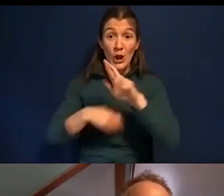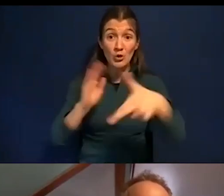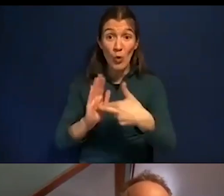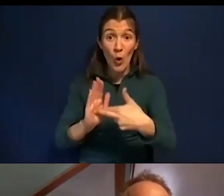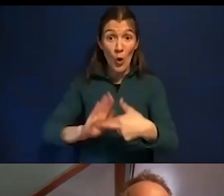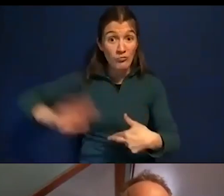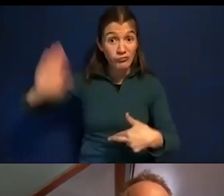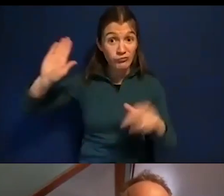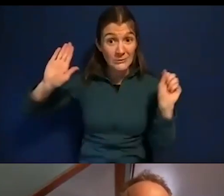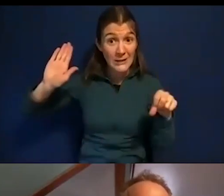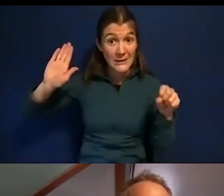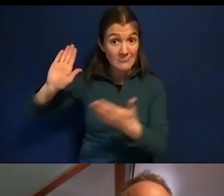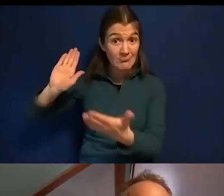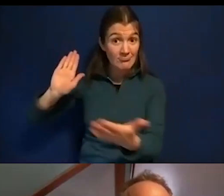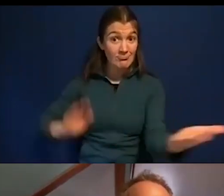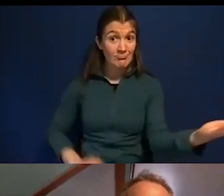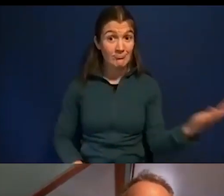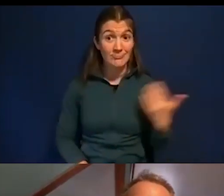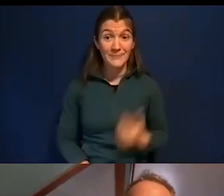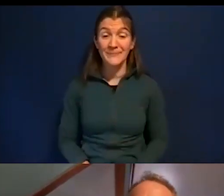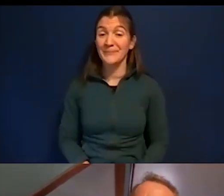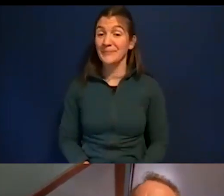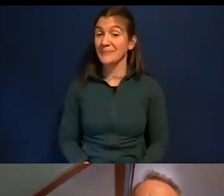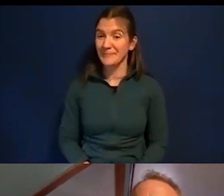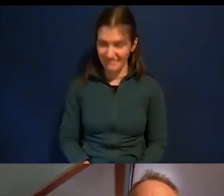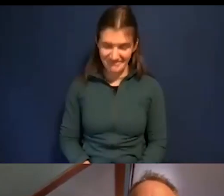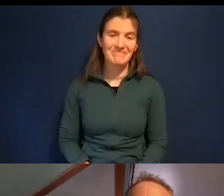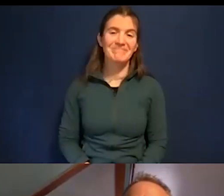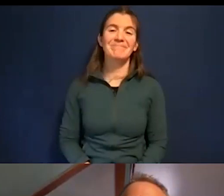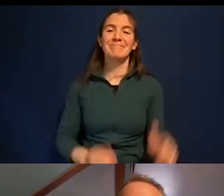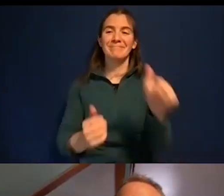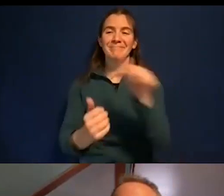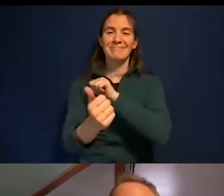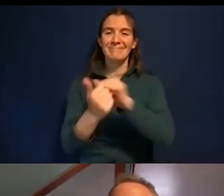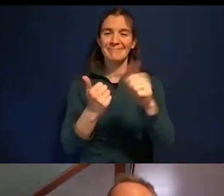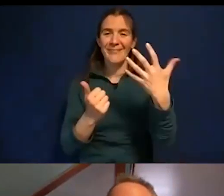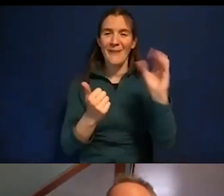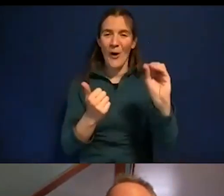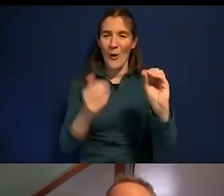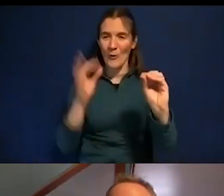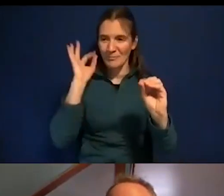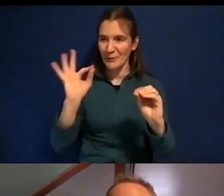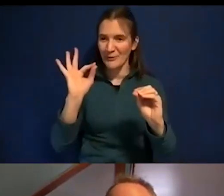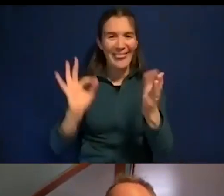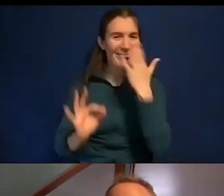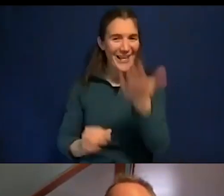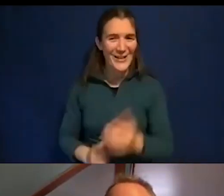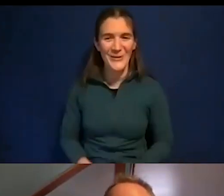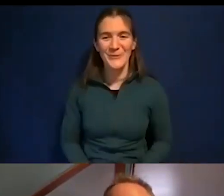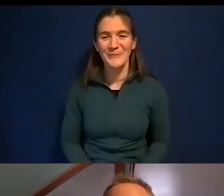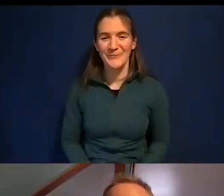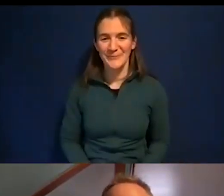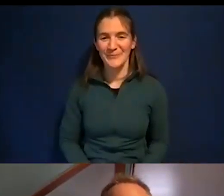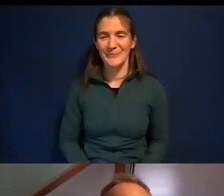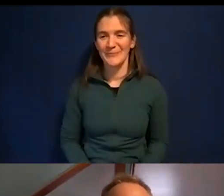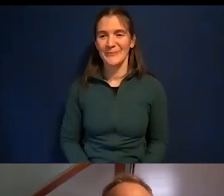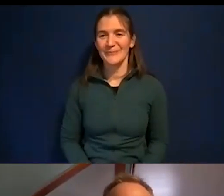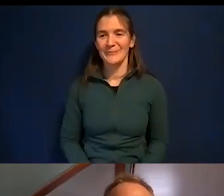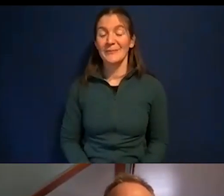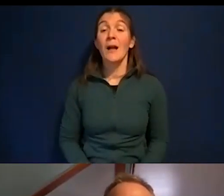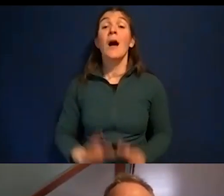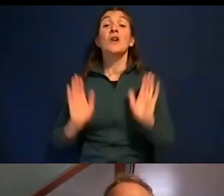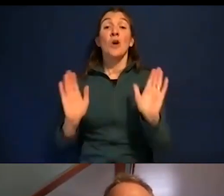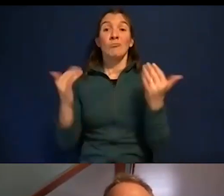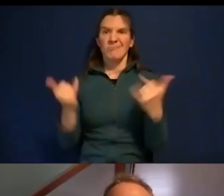Commissioners, please raise your hand and say aye. Aye. And I've just counted to five, so thank you very much. The